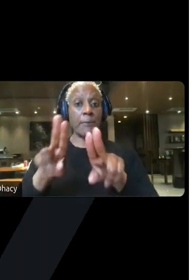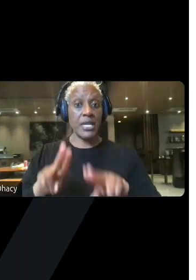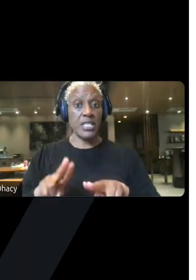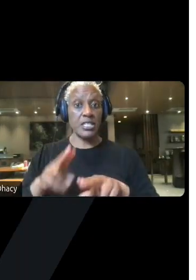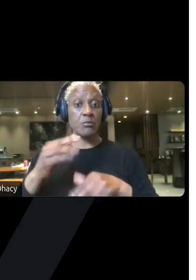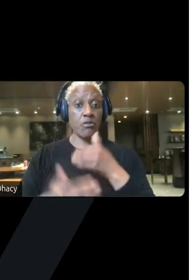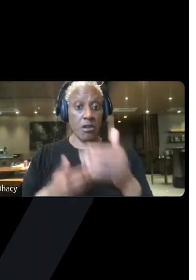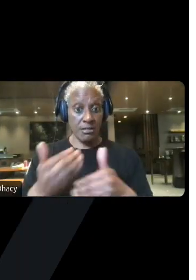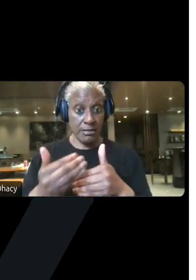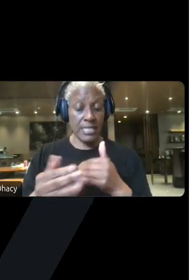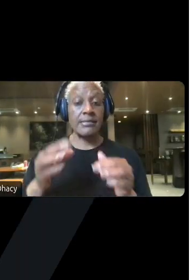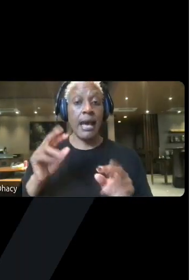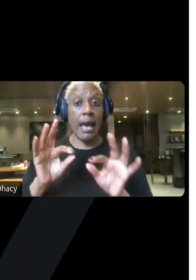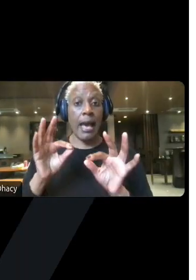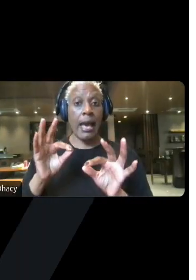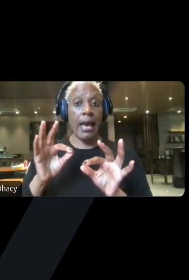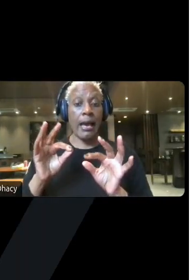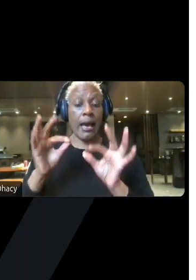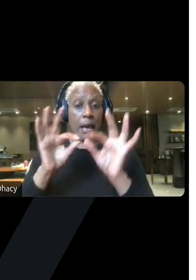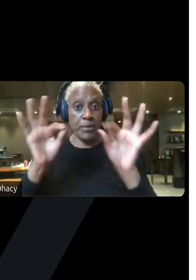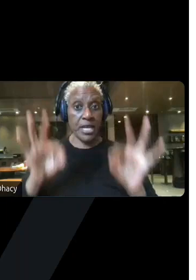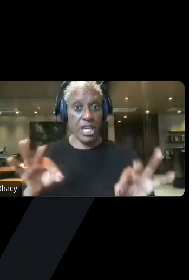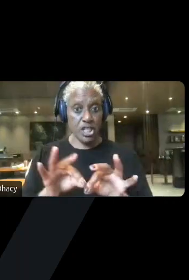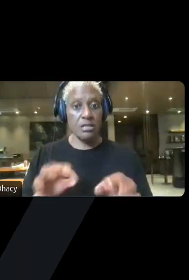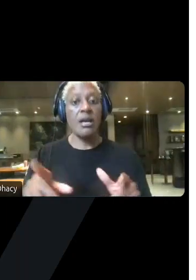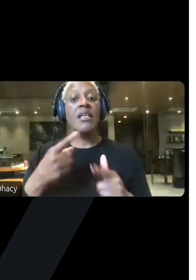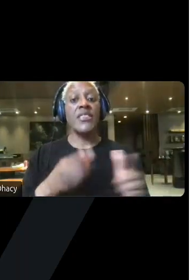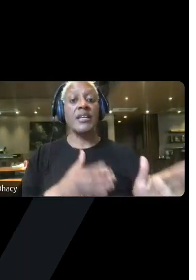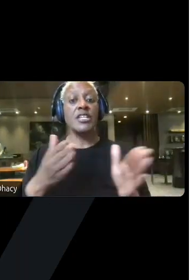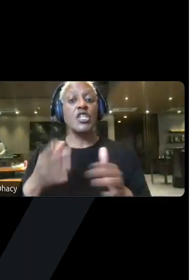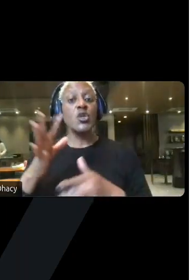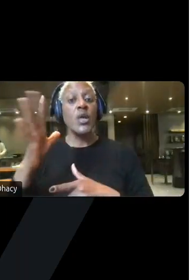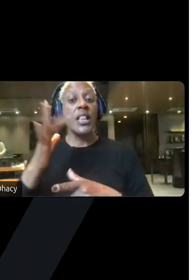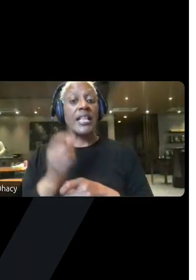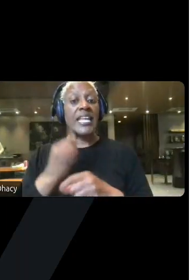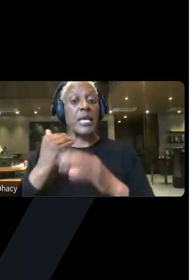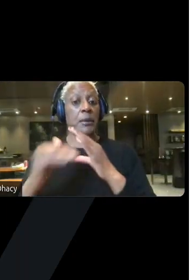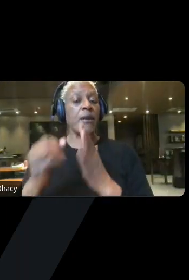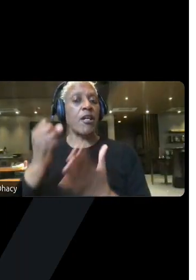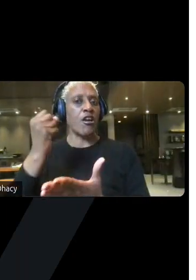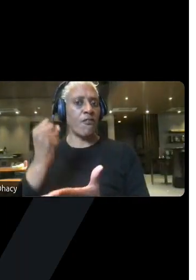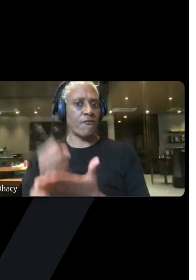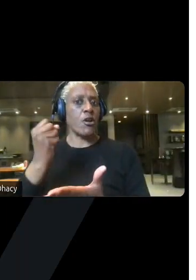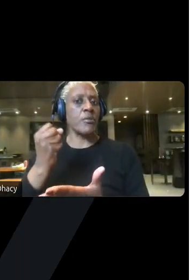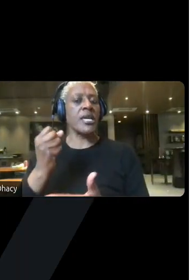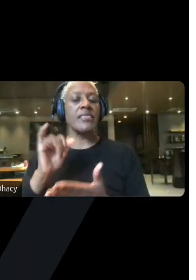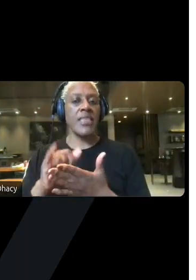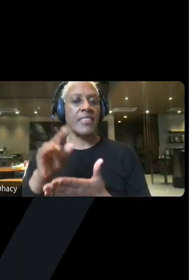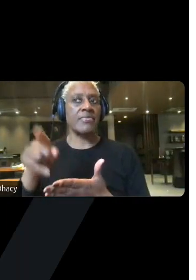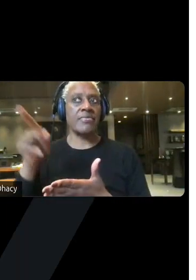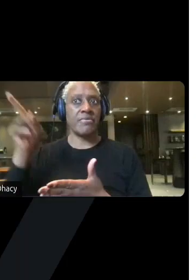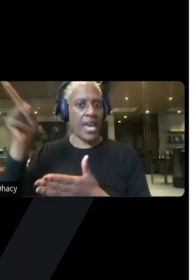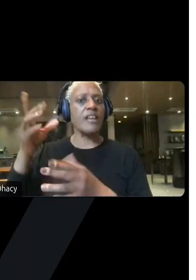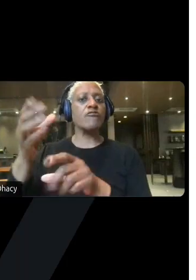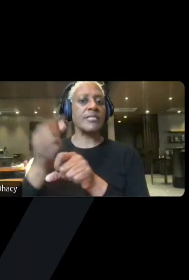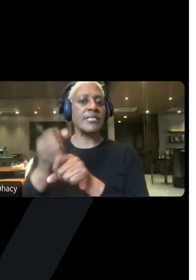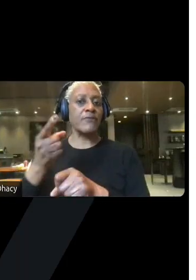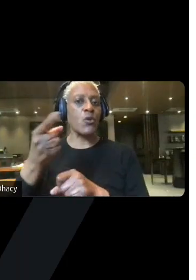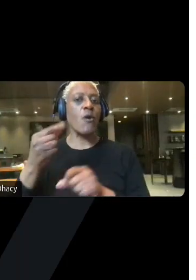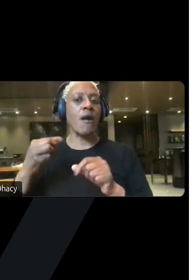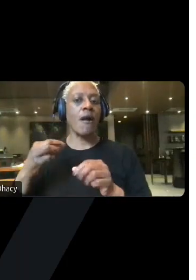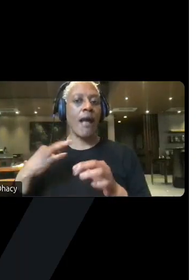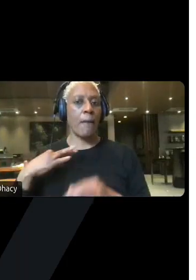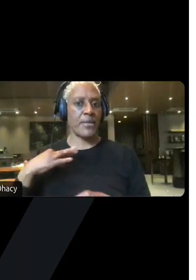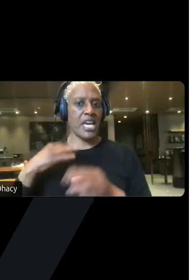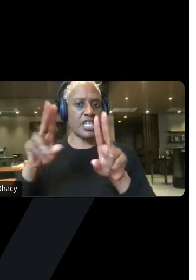confirmation email from the Office of Teacher Recruitment and Quality confirming the receipt of your application. All